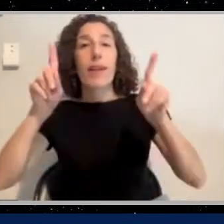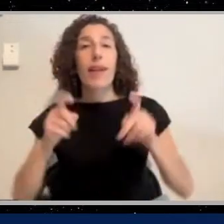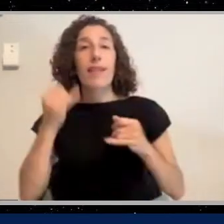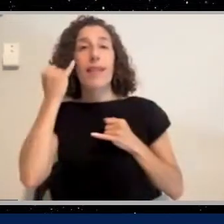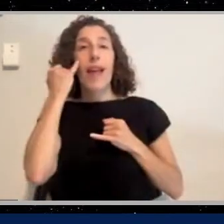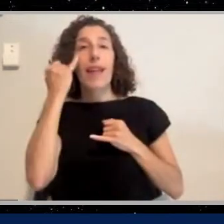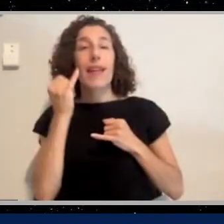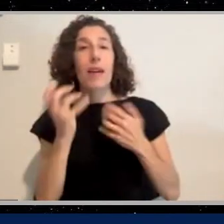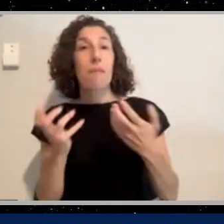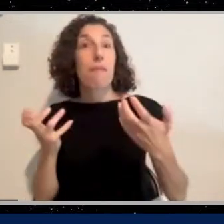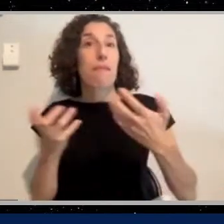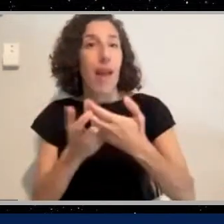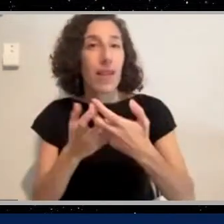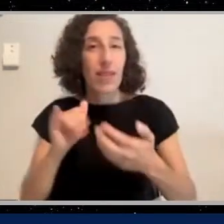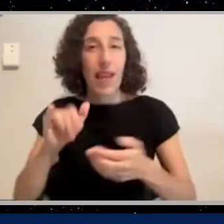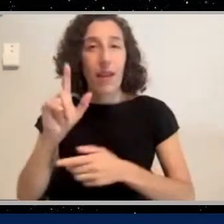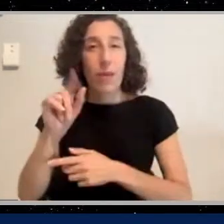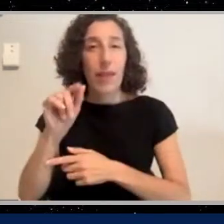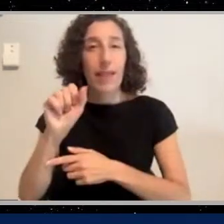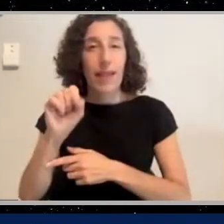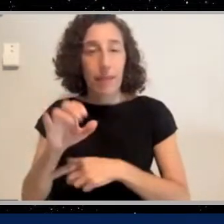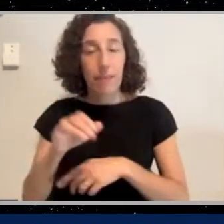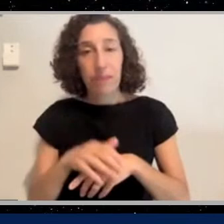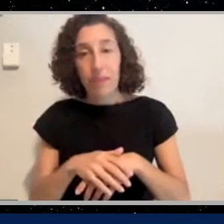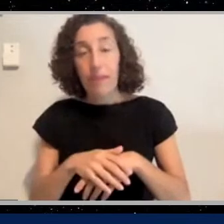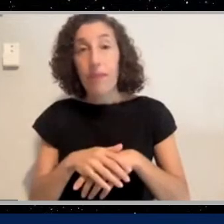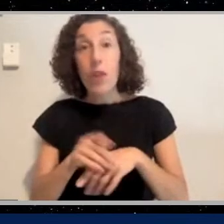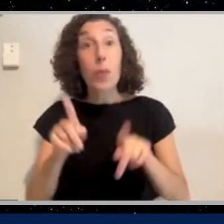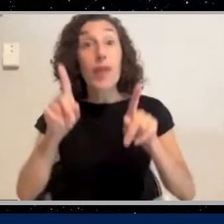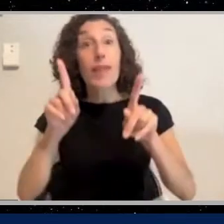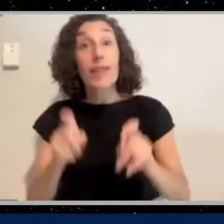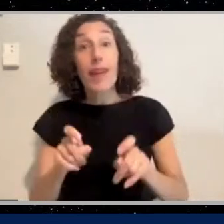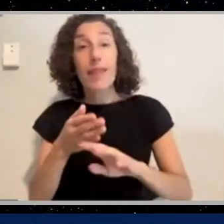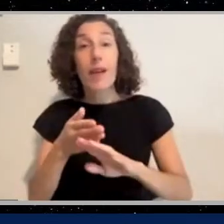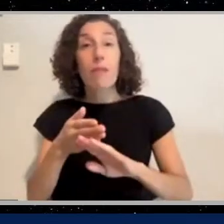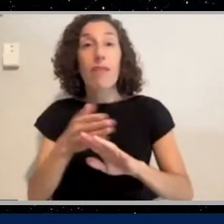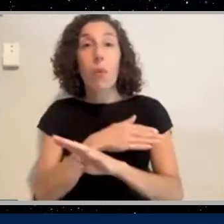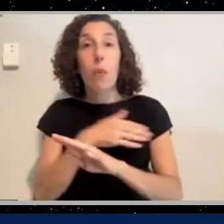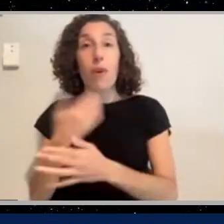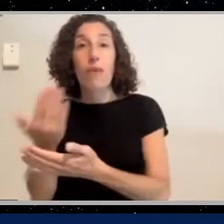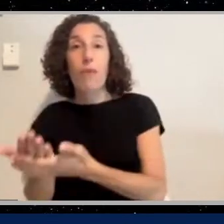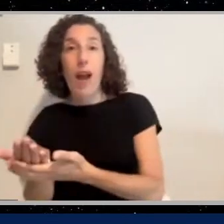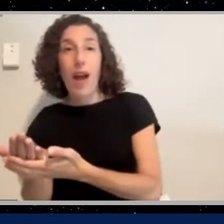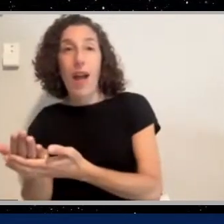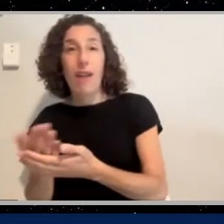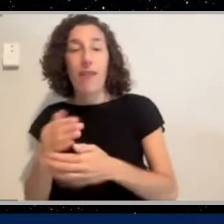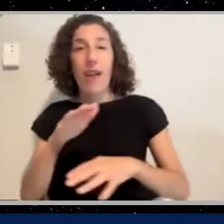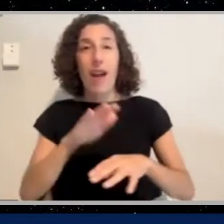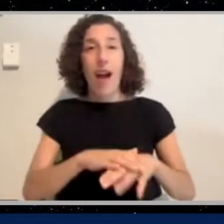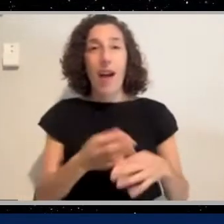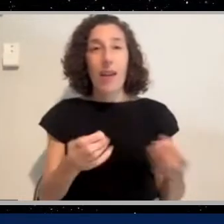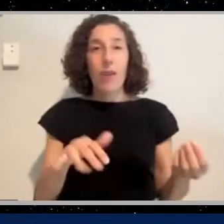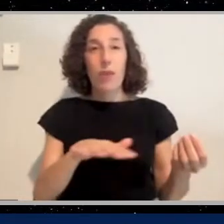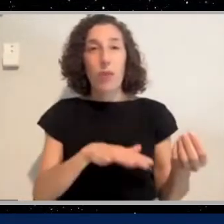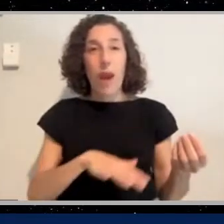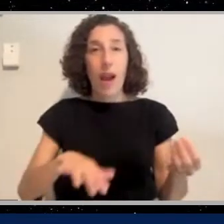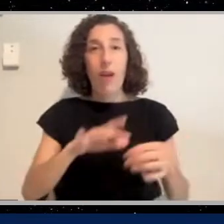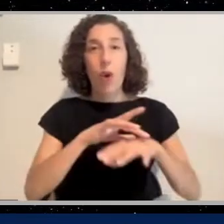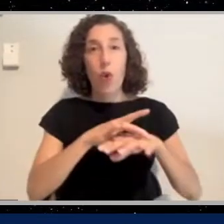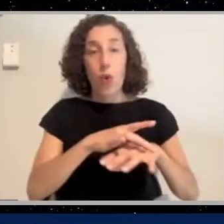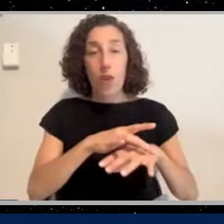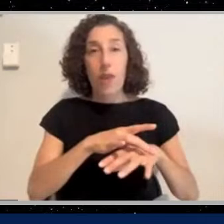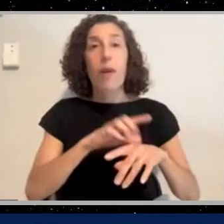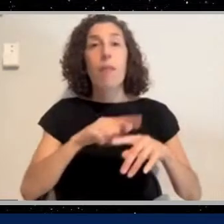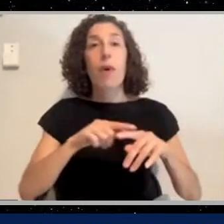that you do, offline before you get there. And I'm assuming once we get there, we'll be able to practice more as